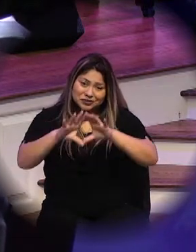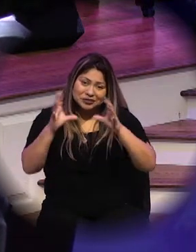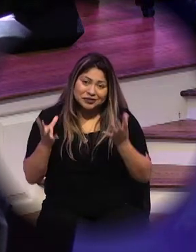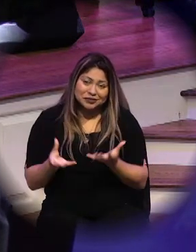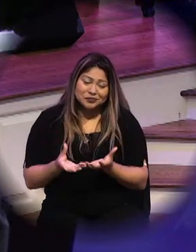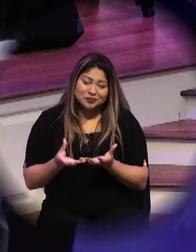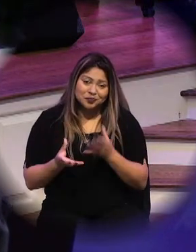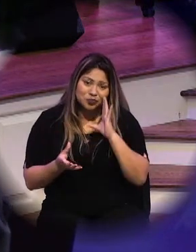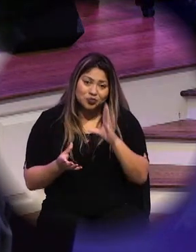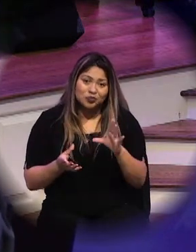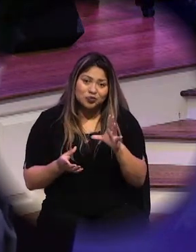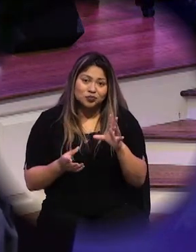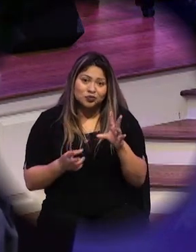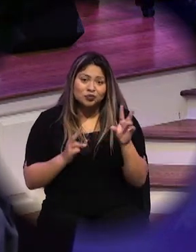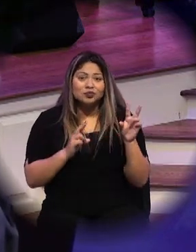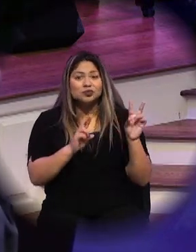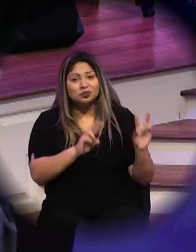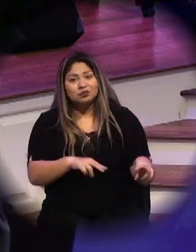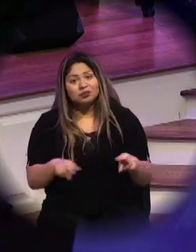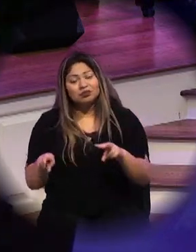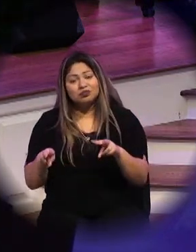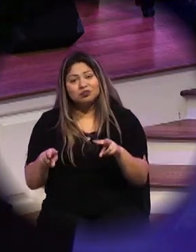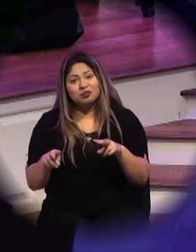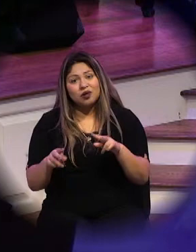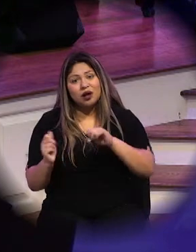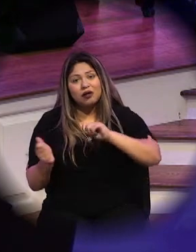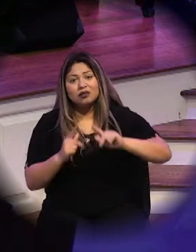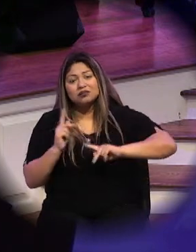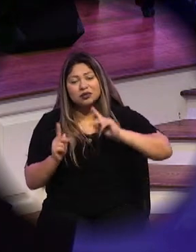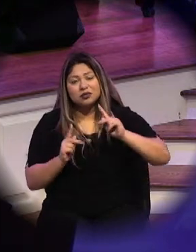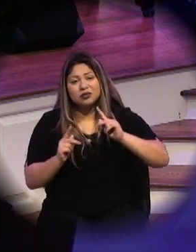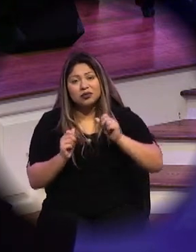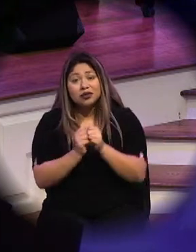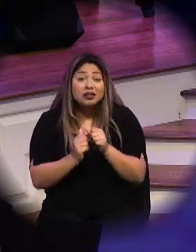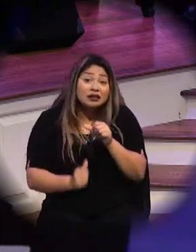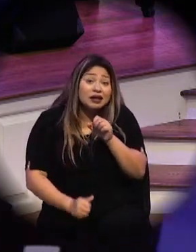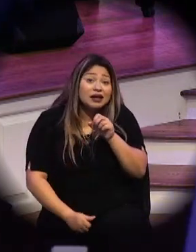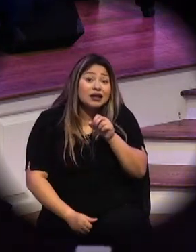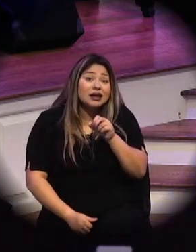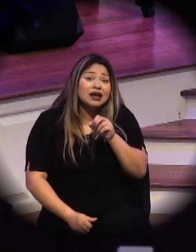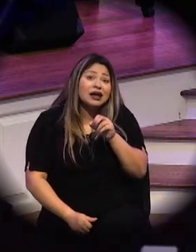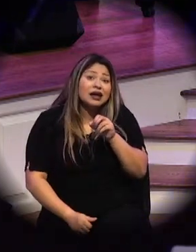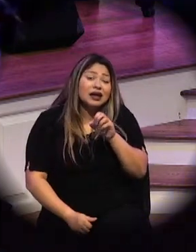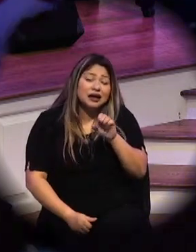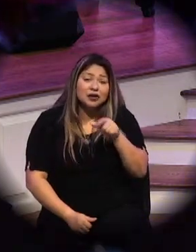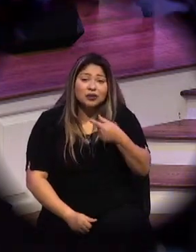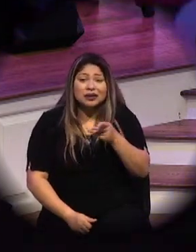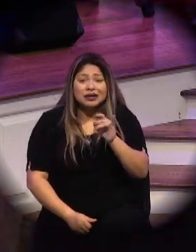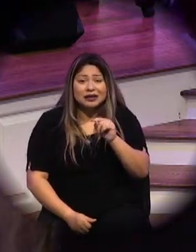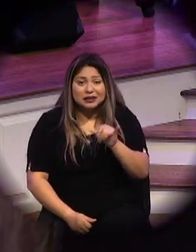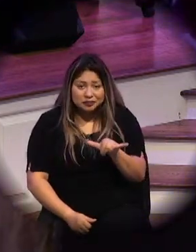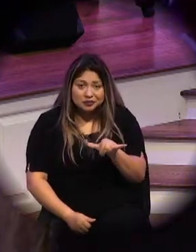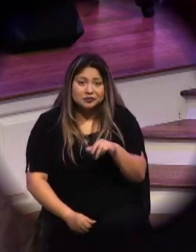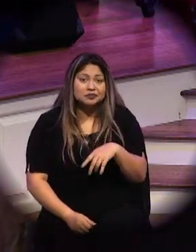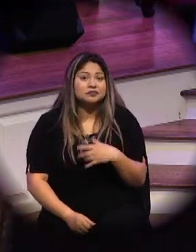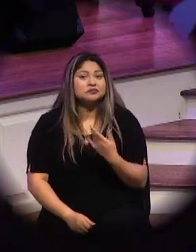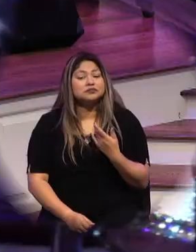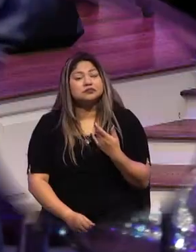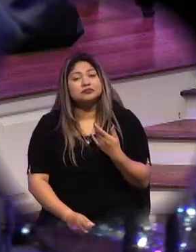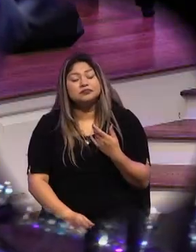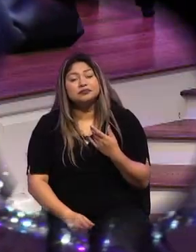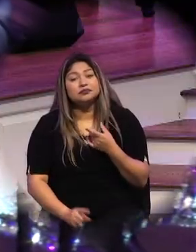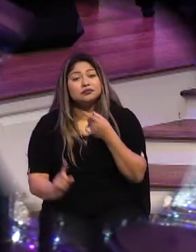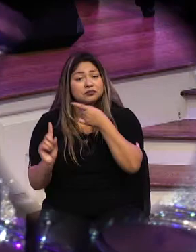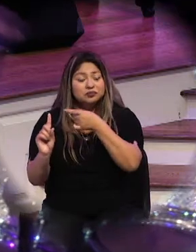the peoples with equity. The good news of Jesus Christ is not just that